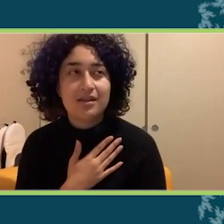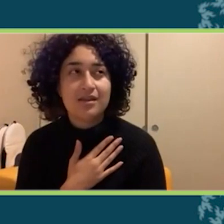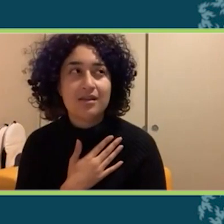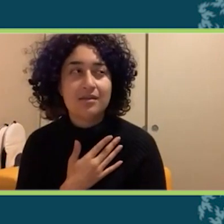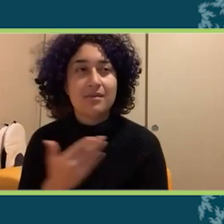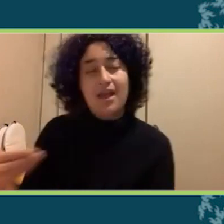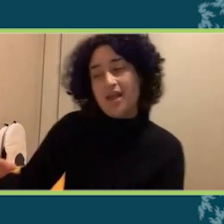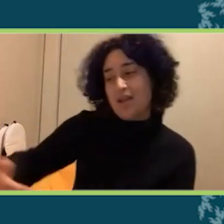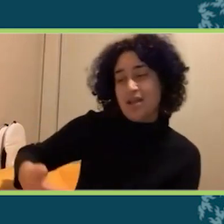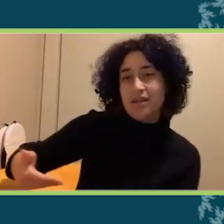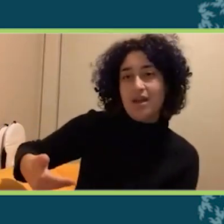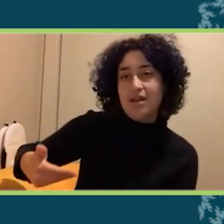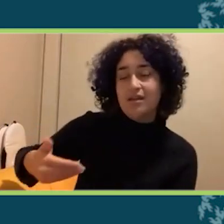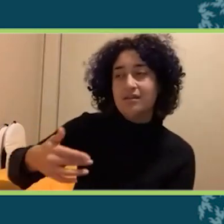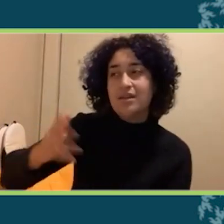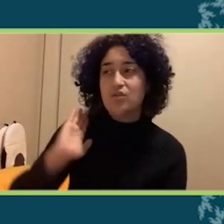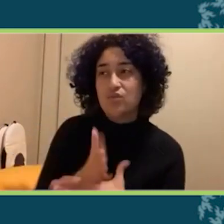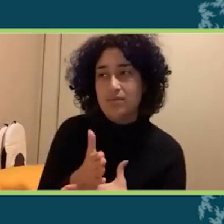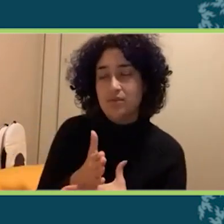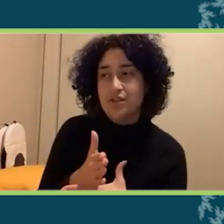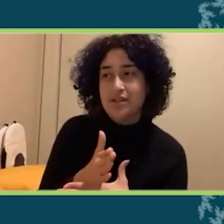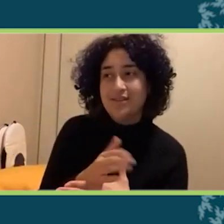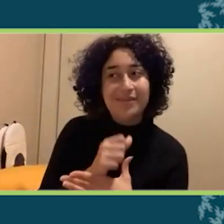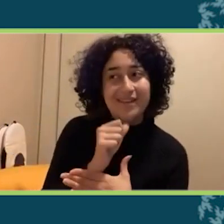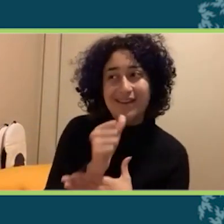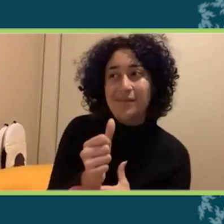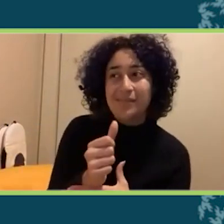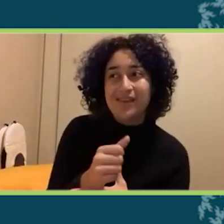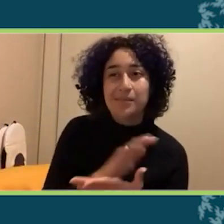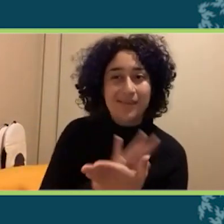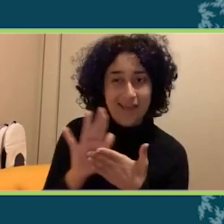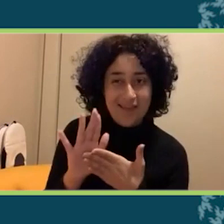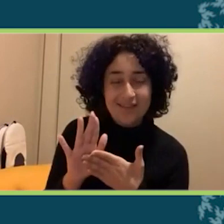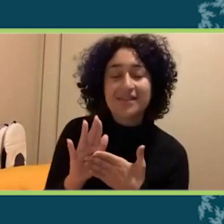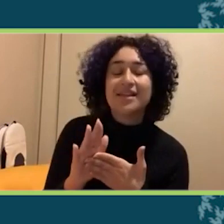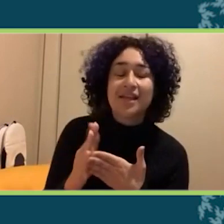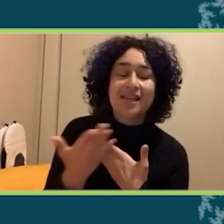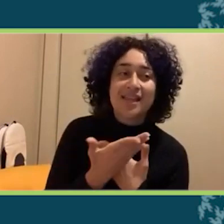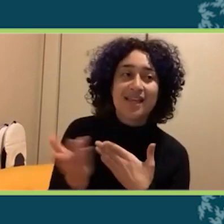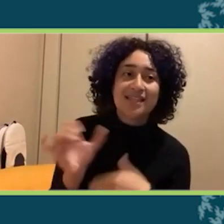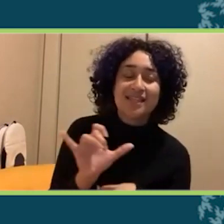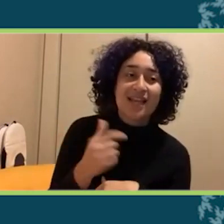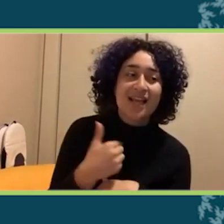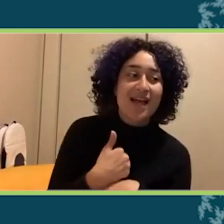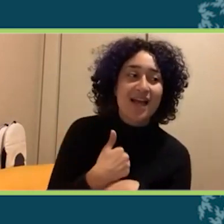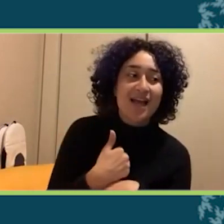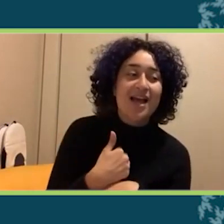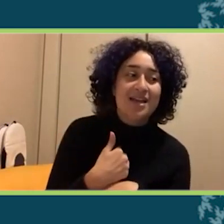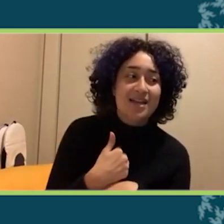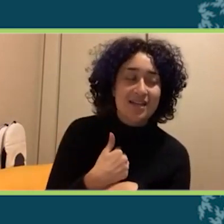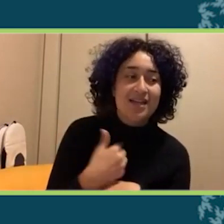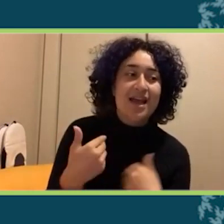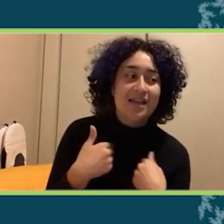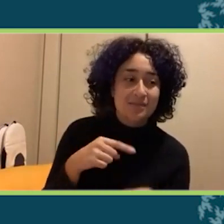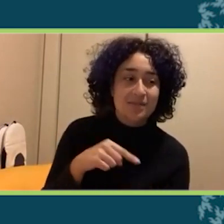gut instinct of interruption would not be polite. And the thing is like, I did take some time and I stepped